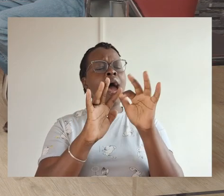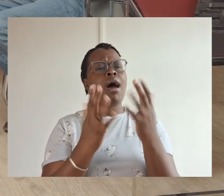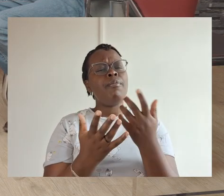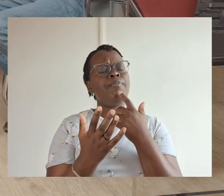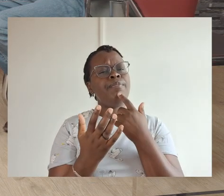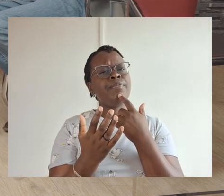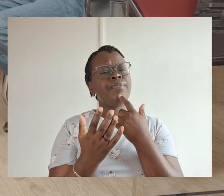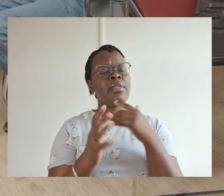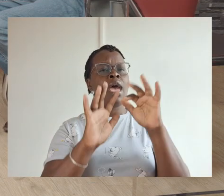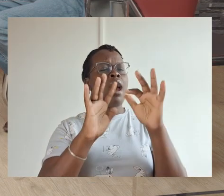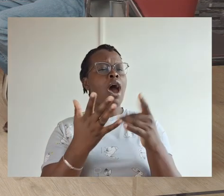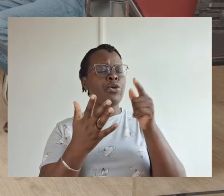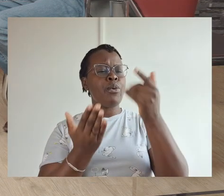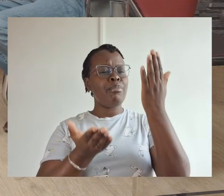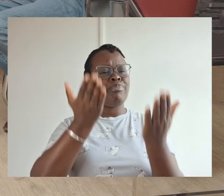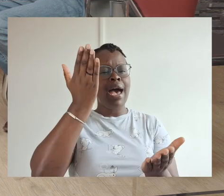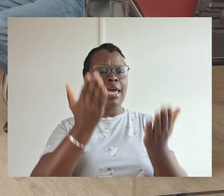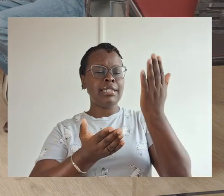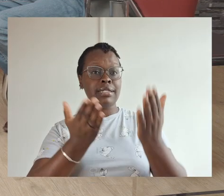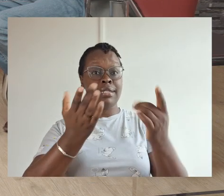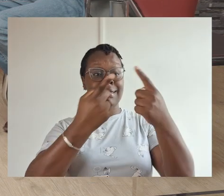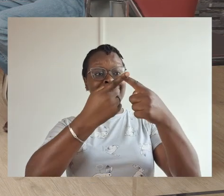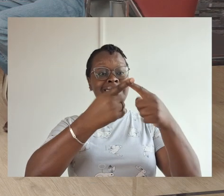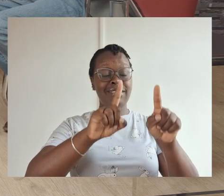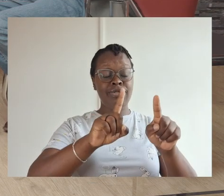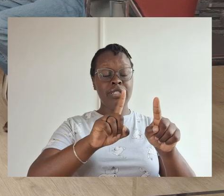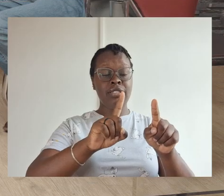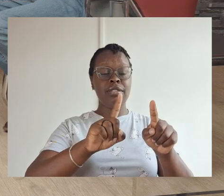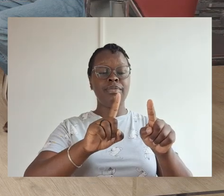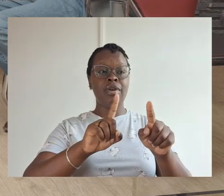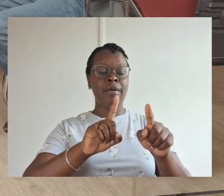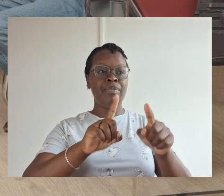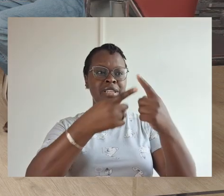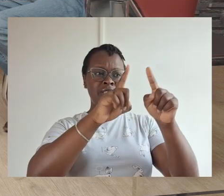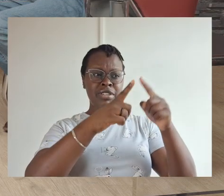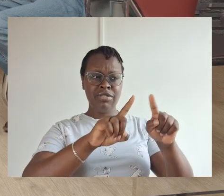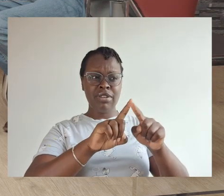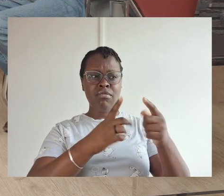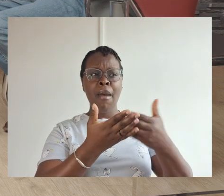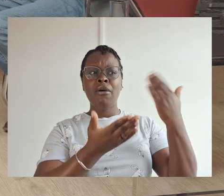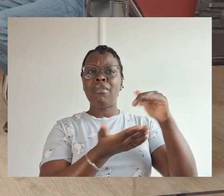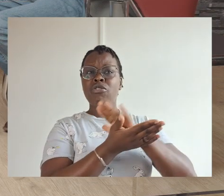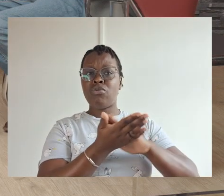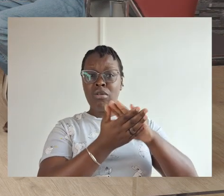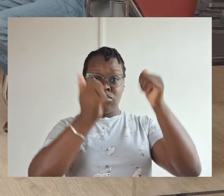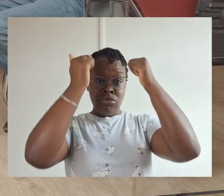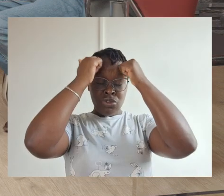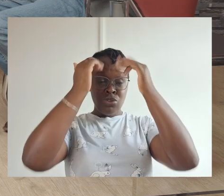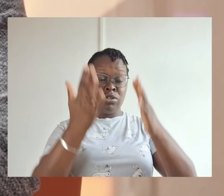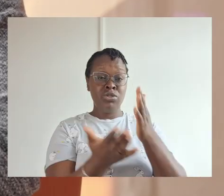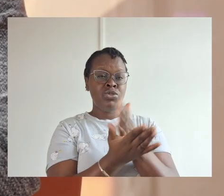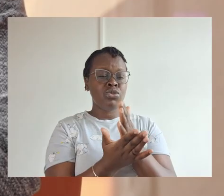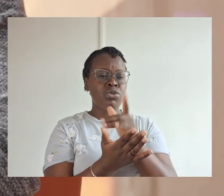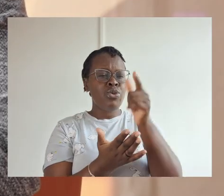Abdinoor, and then how then do you balance between the different, the diverse set of learners that you have? Because people are coming into camps